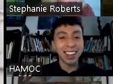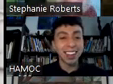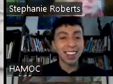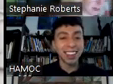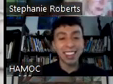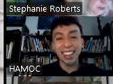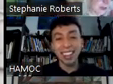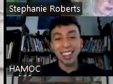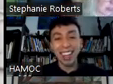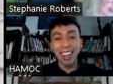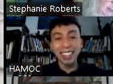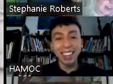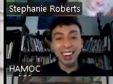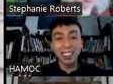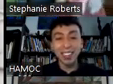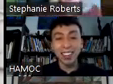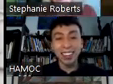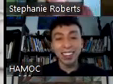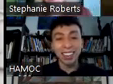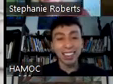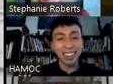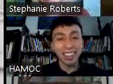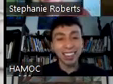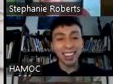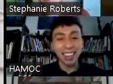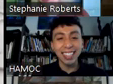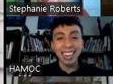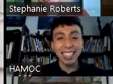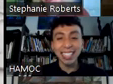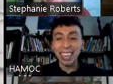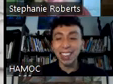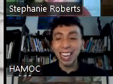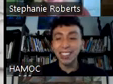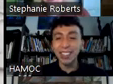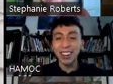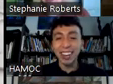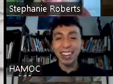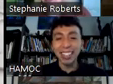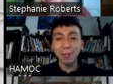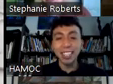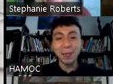join us. Hi, Sarah. How's it going? Hi. It's nice to see you. Thanks